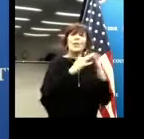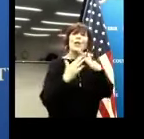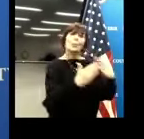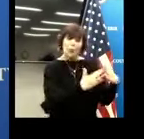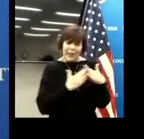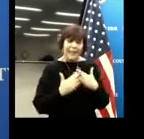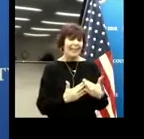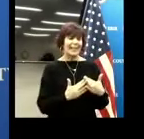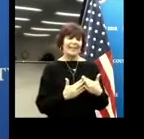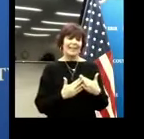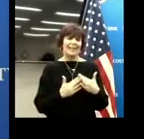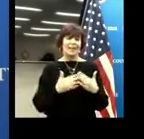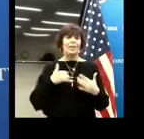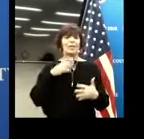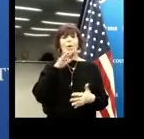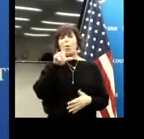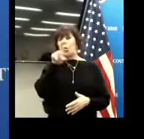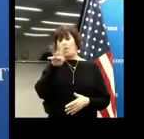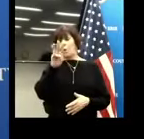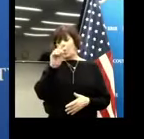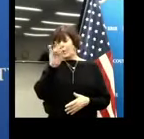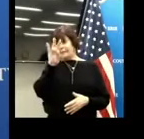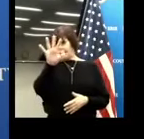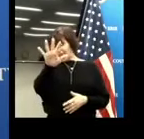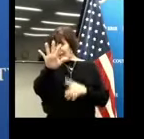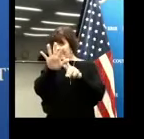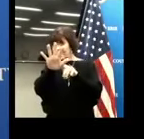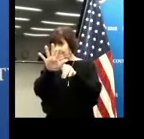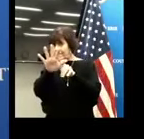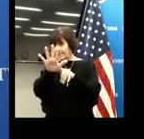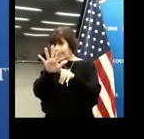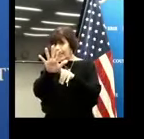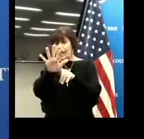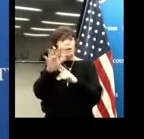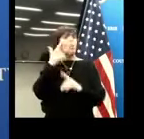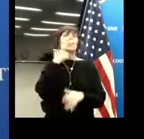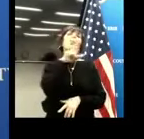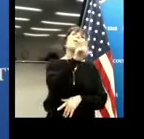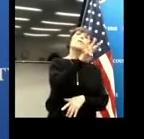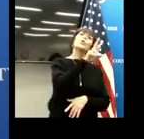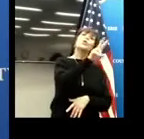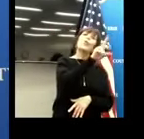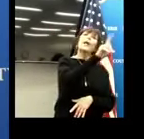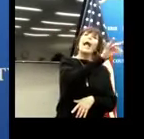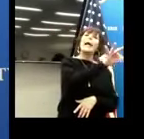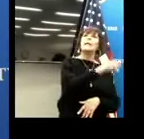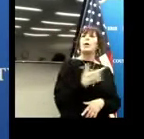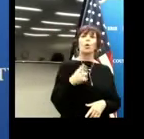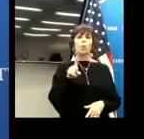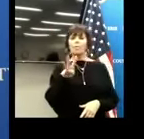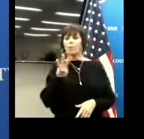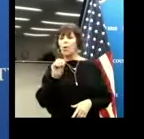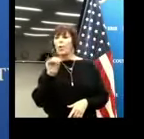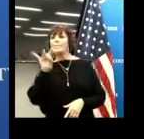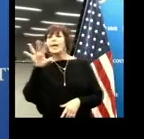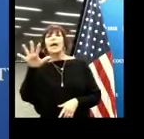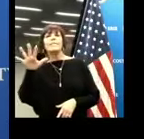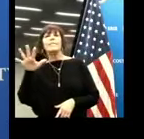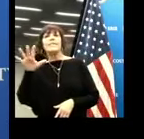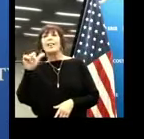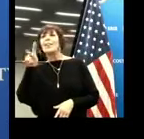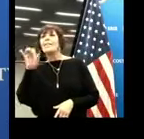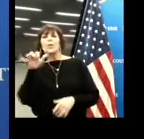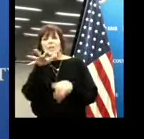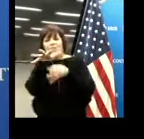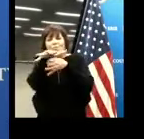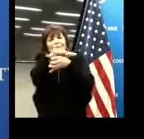And when we talk about 14075, we don't take into effect 14219, which is Blaisdell, or 14085, which is Lakeview.